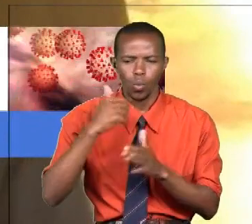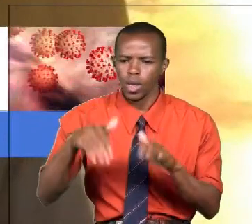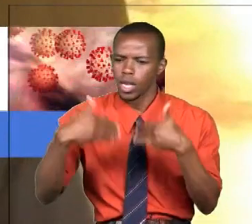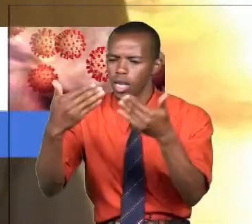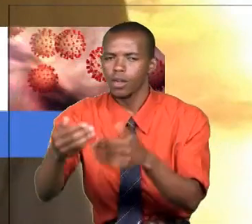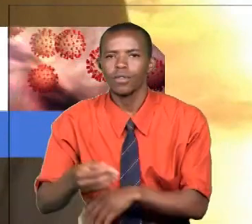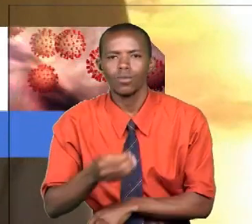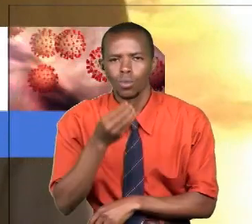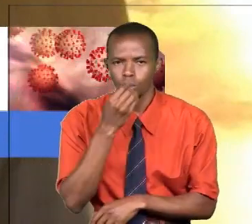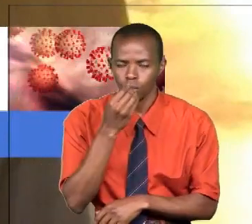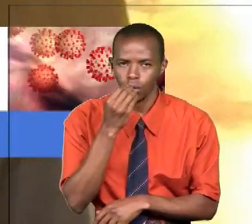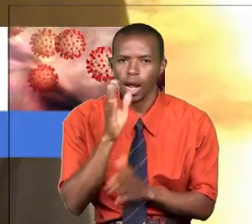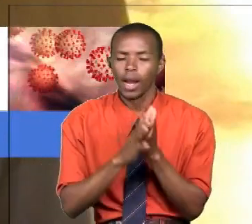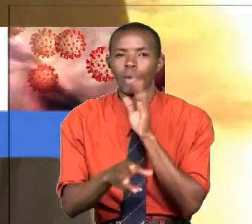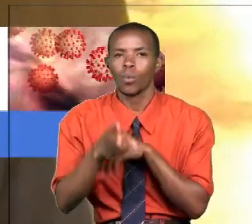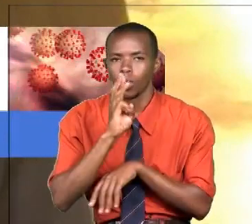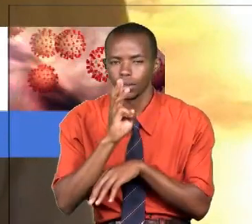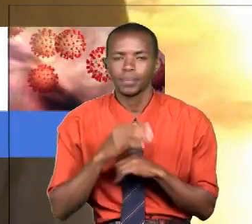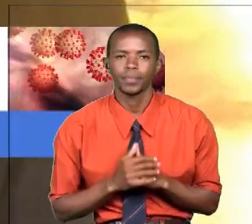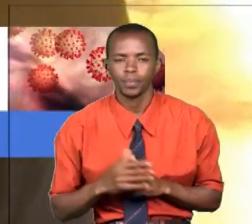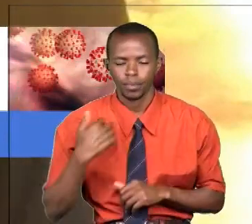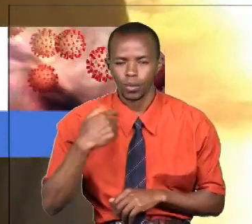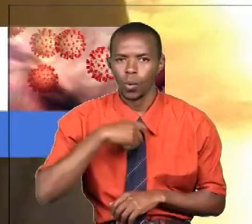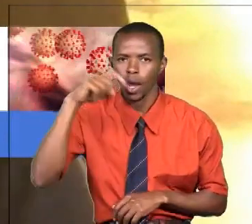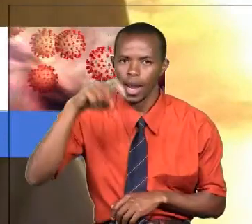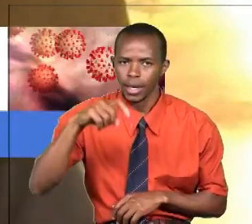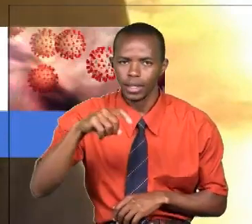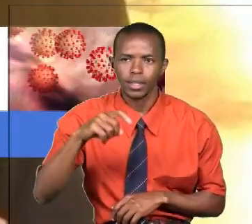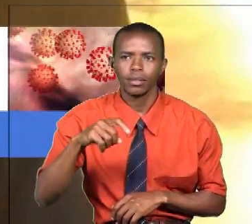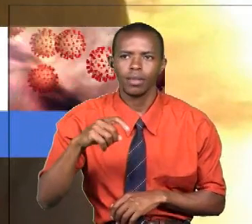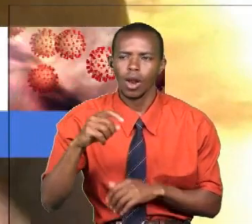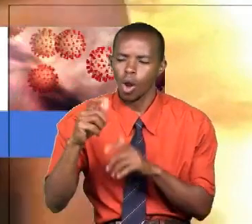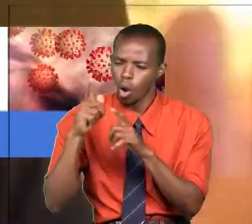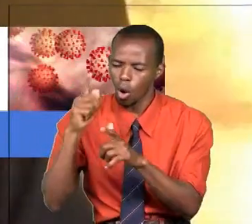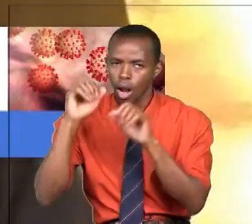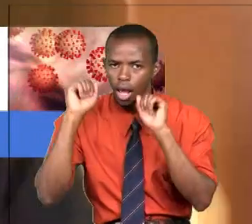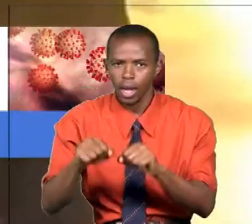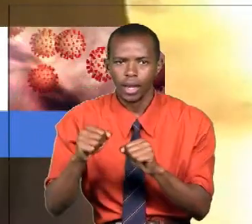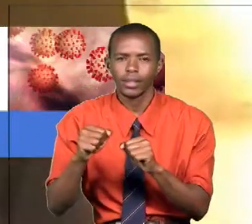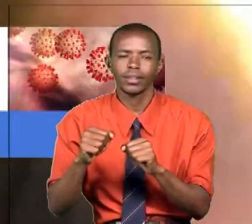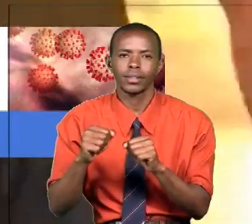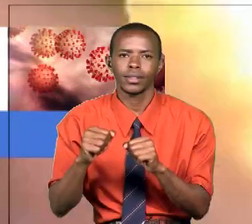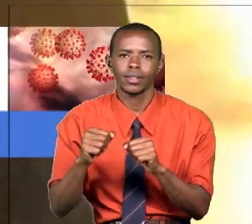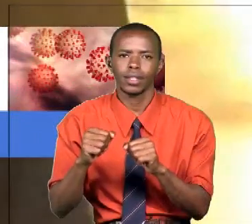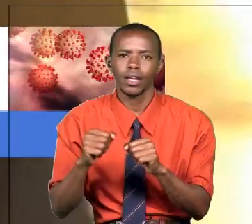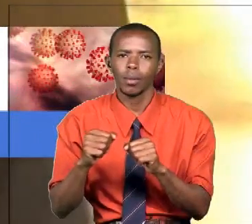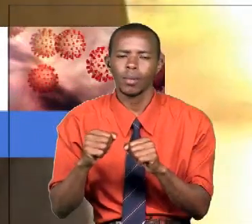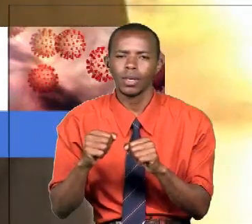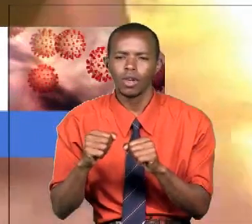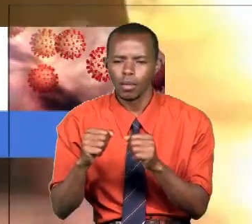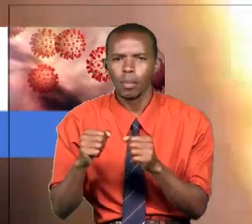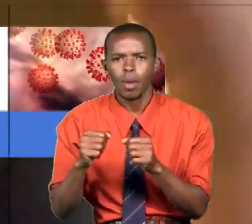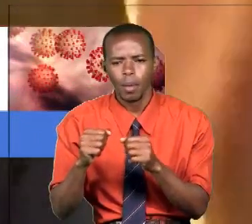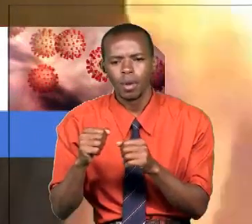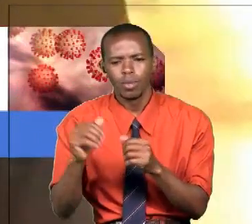at this point in time. And we need boom trucks so we can move the fallen trees and the fallen concrete posts